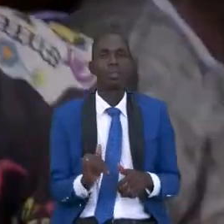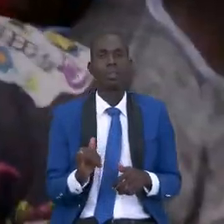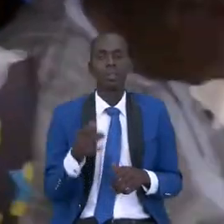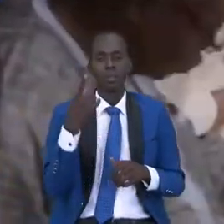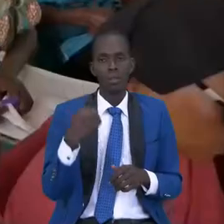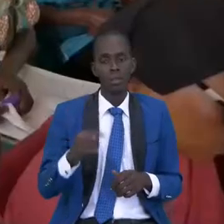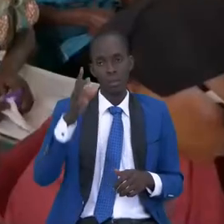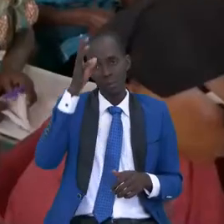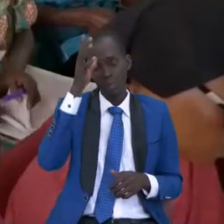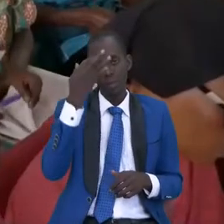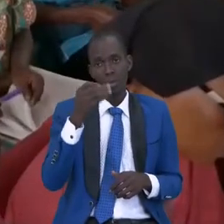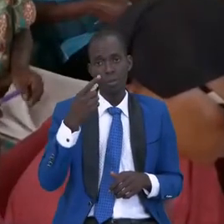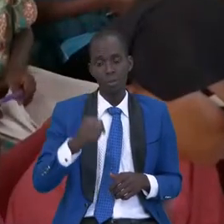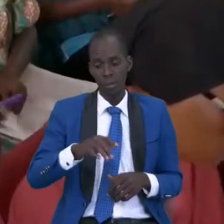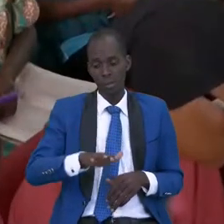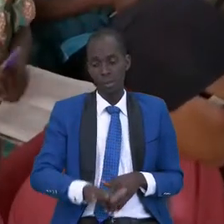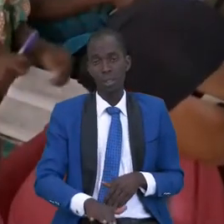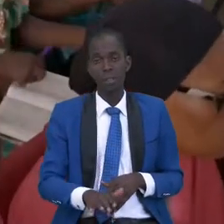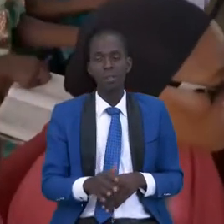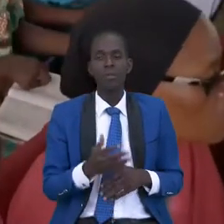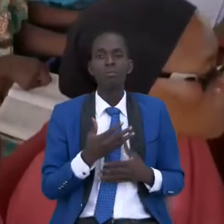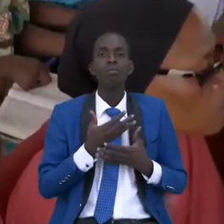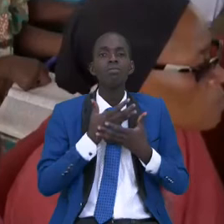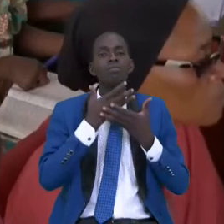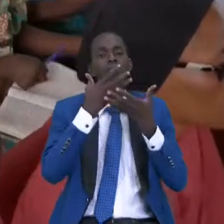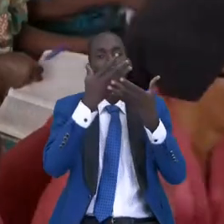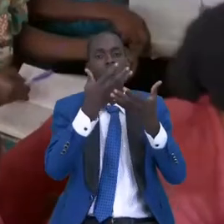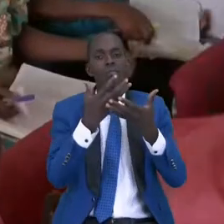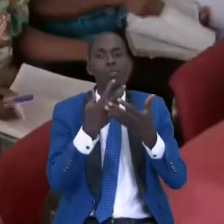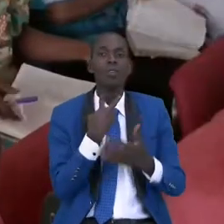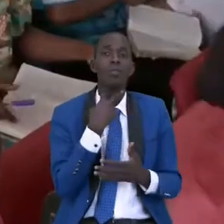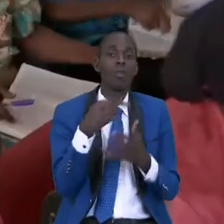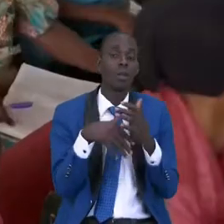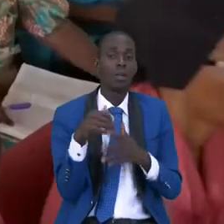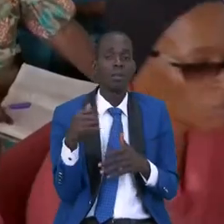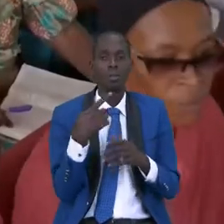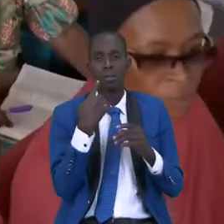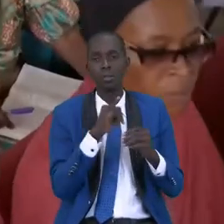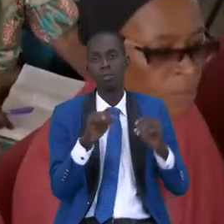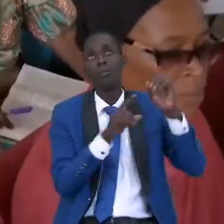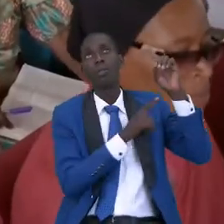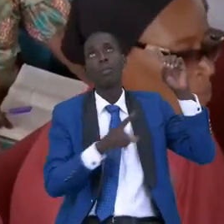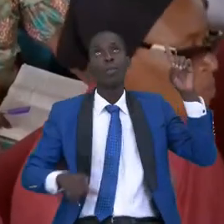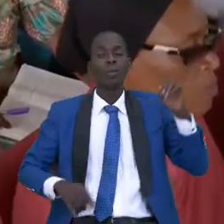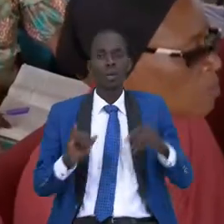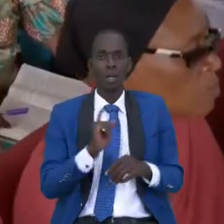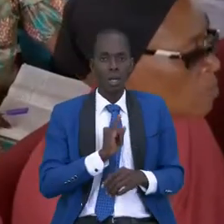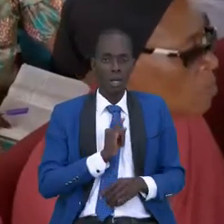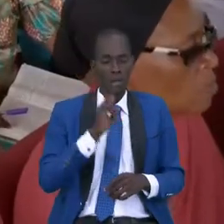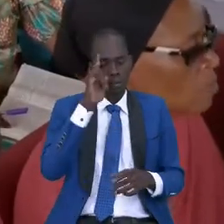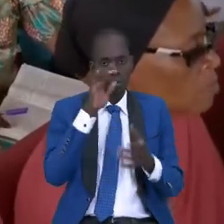father of the child cried out, Lord, I believe,